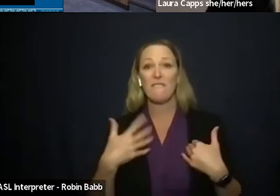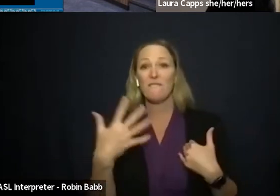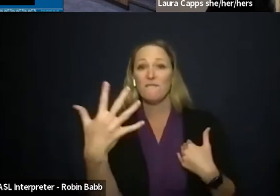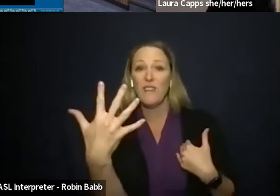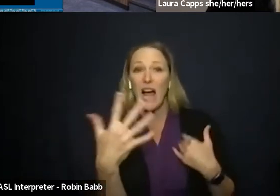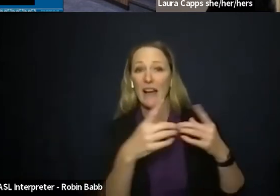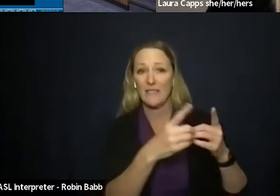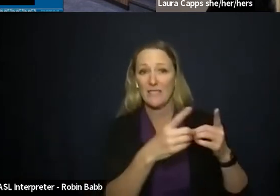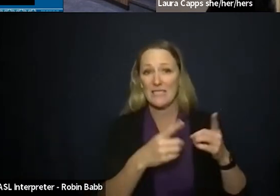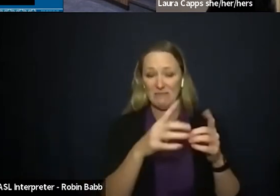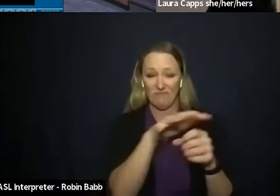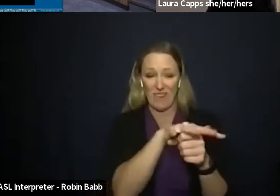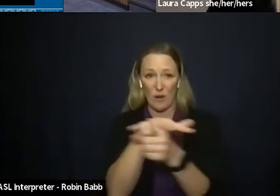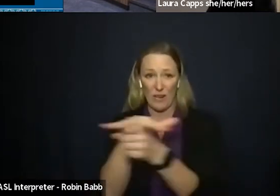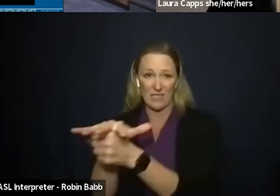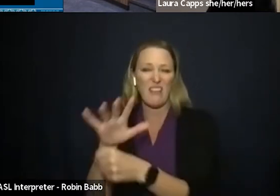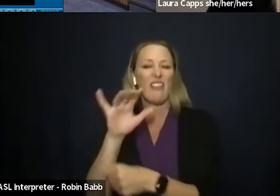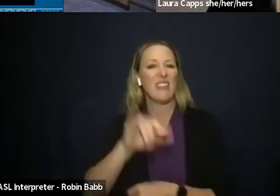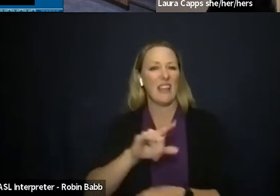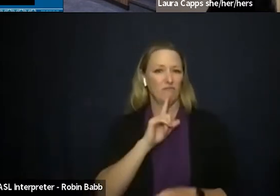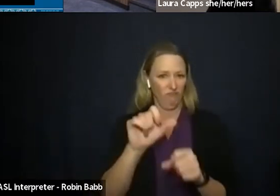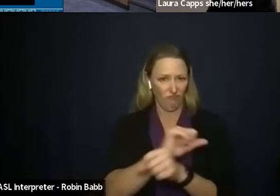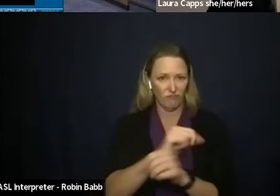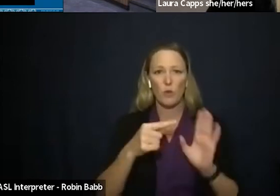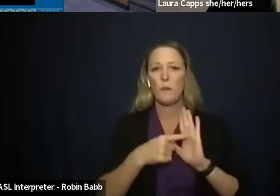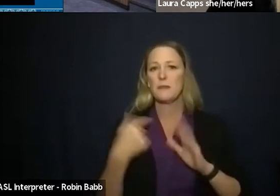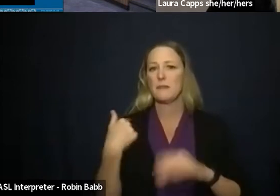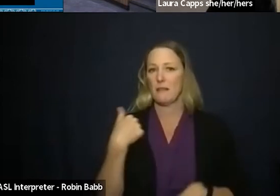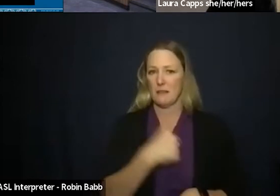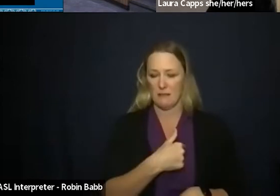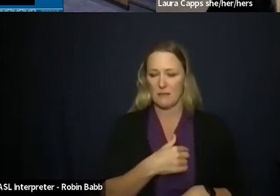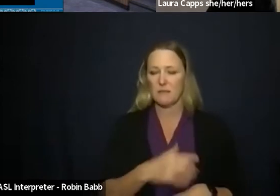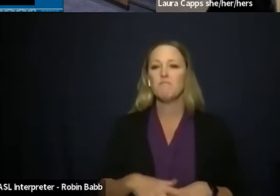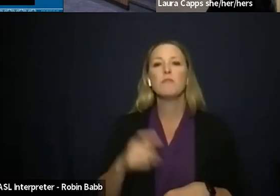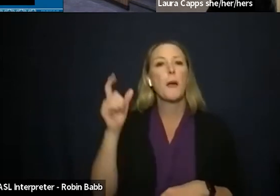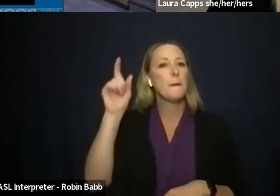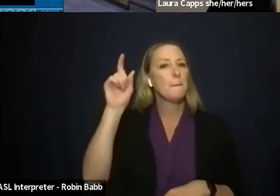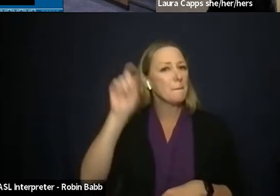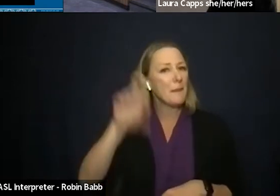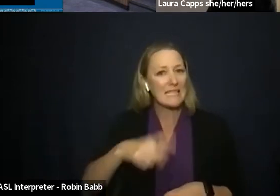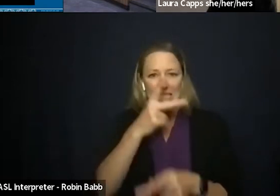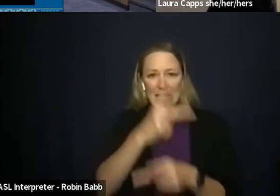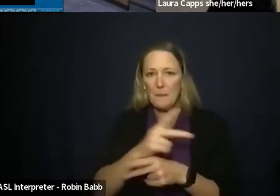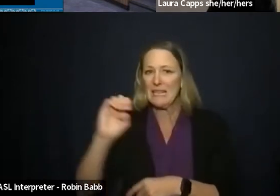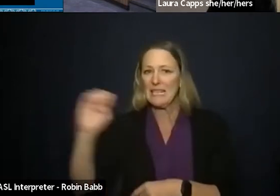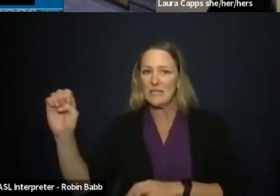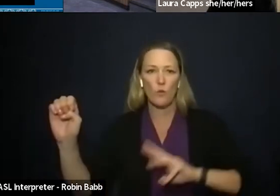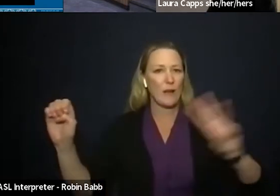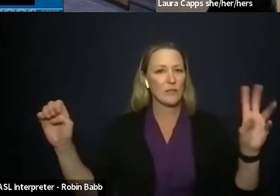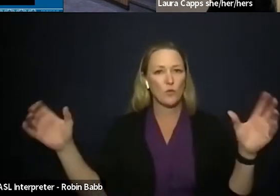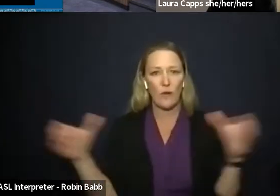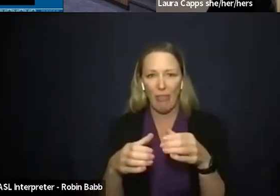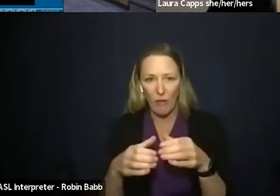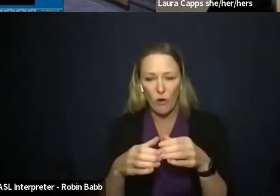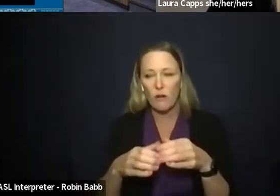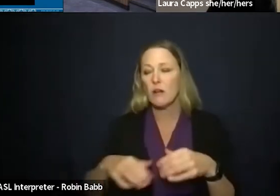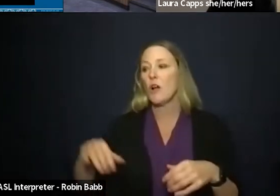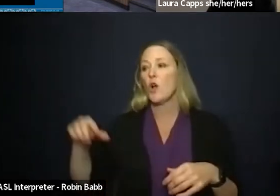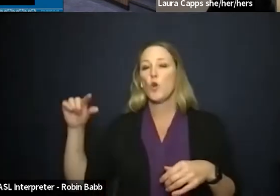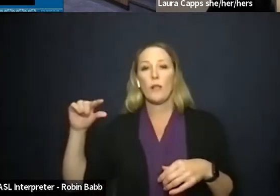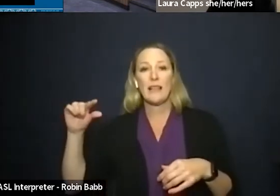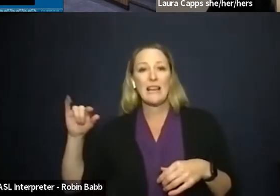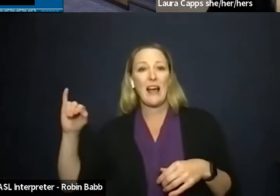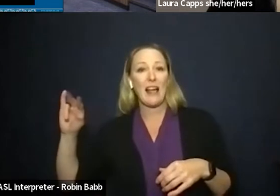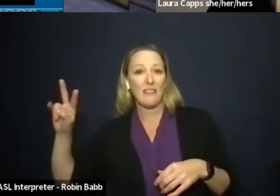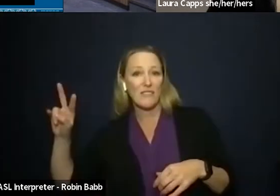school district to ensure proper representation of the latin x community the east side and the west side should be kept together while galita isla vista and no tangolida